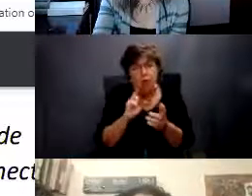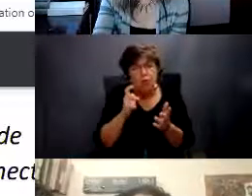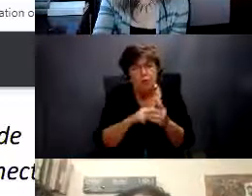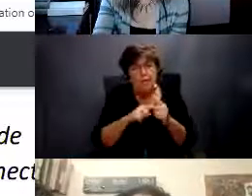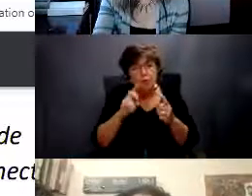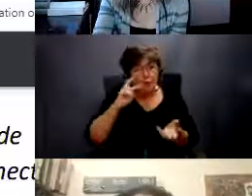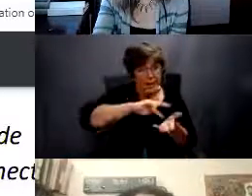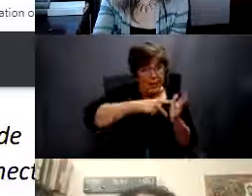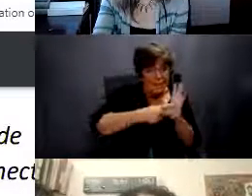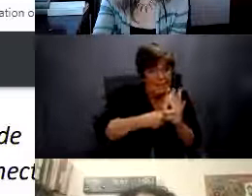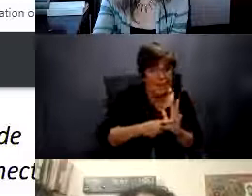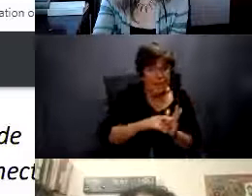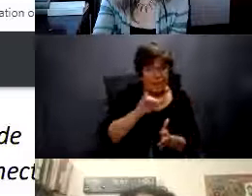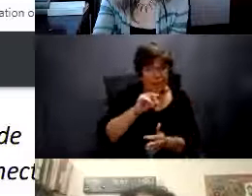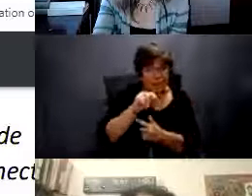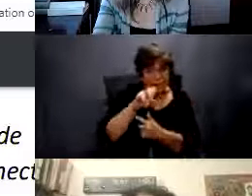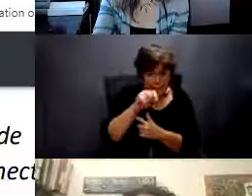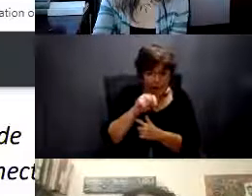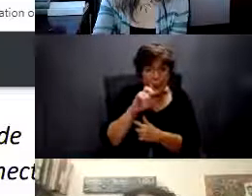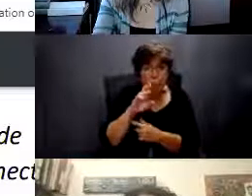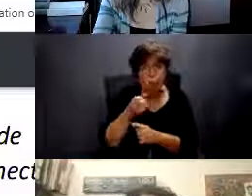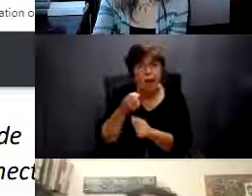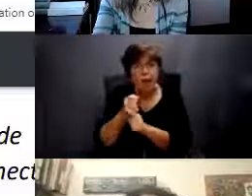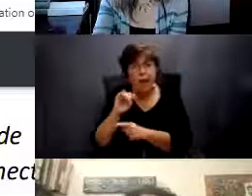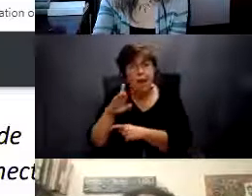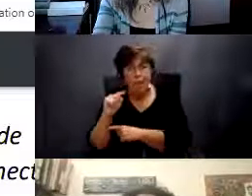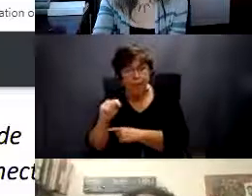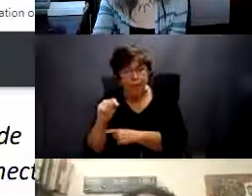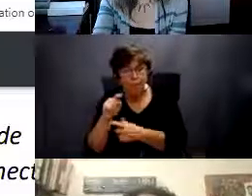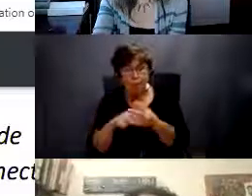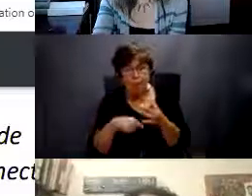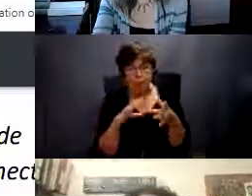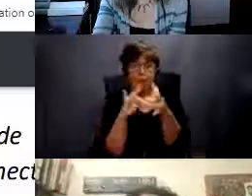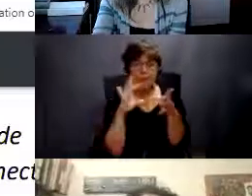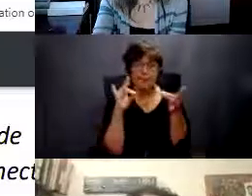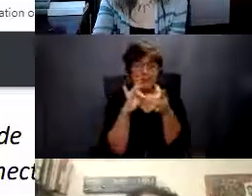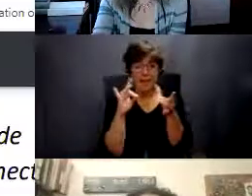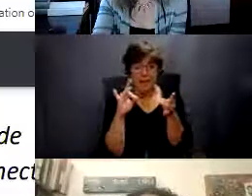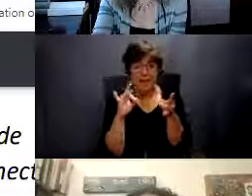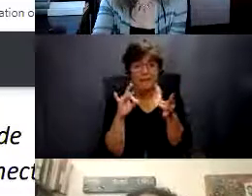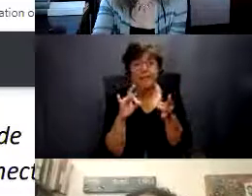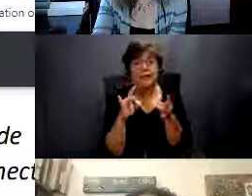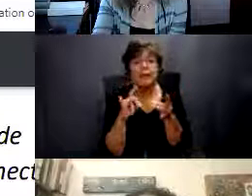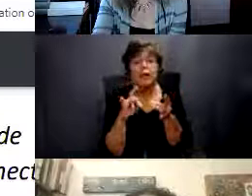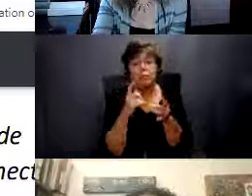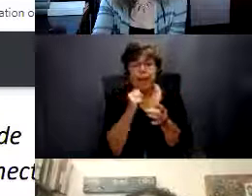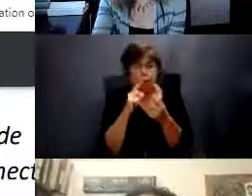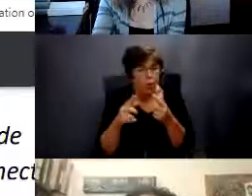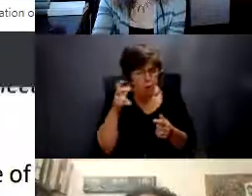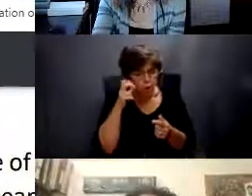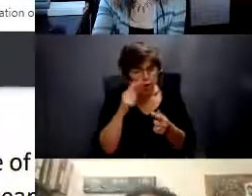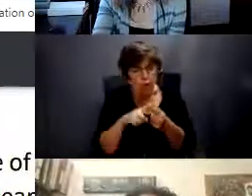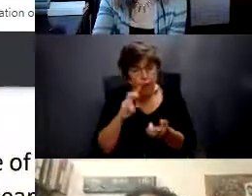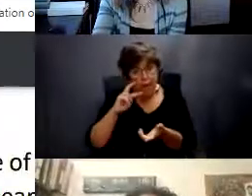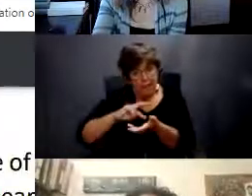impact. What was said may not have been what was heard. Our impact matters more than our intent. Thank you.